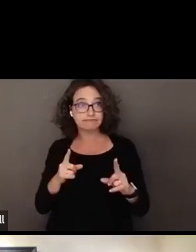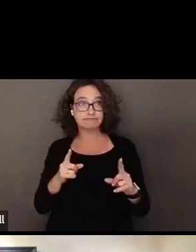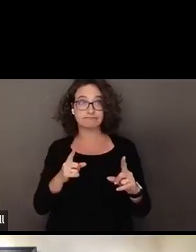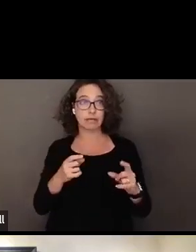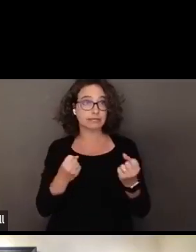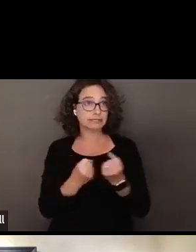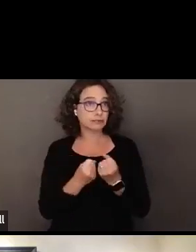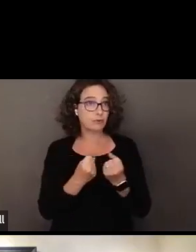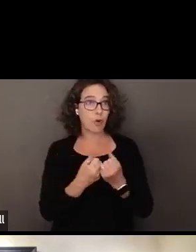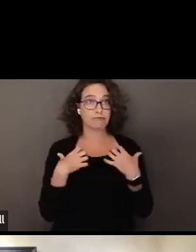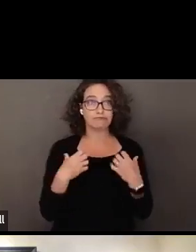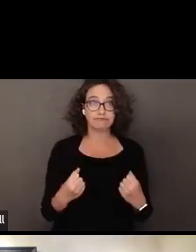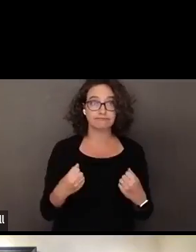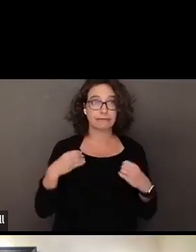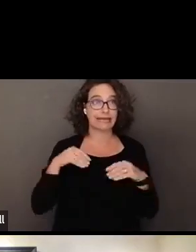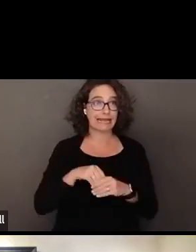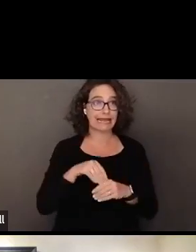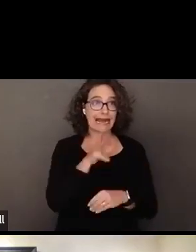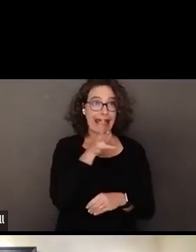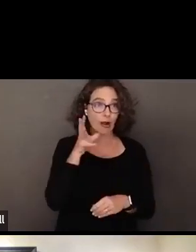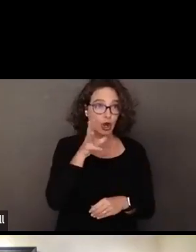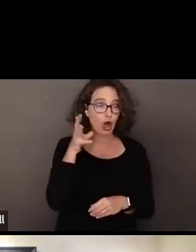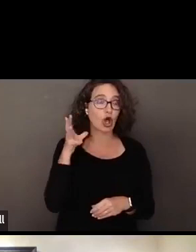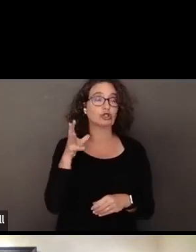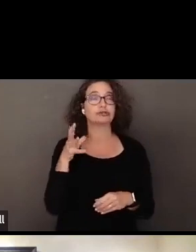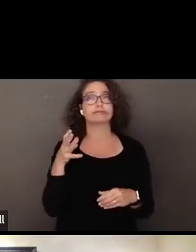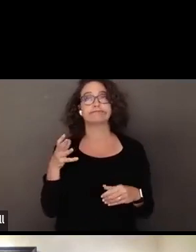in agriculture, and we do this mostly through